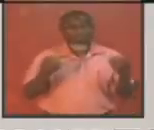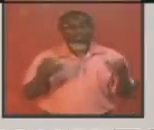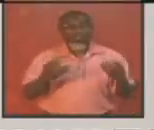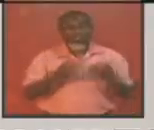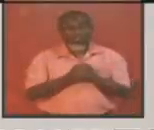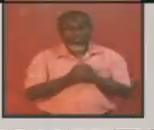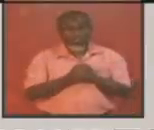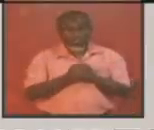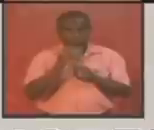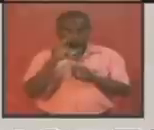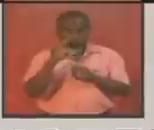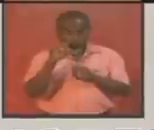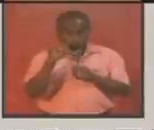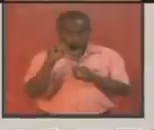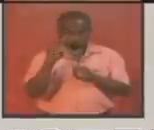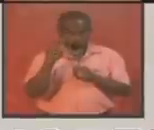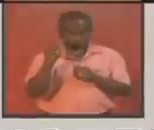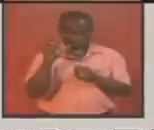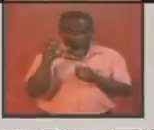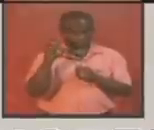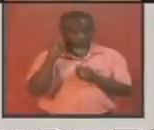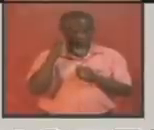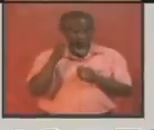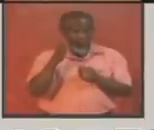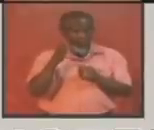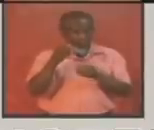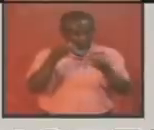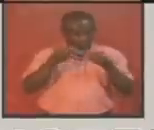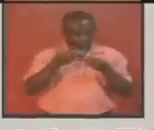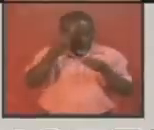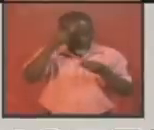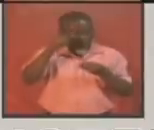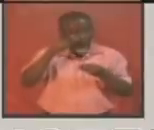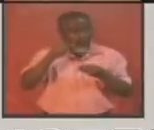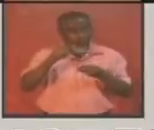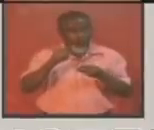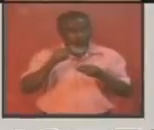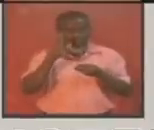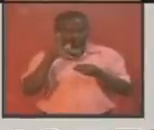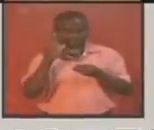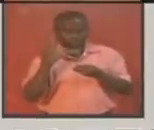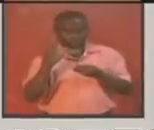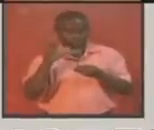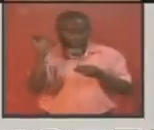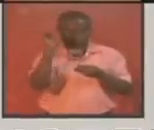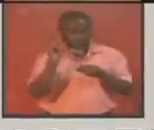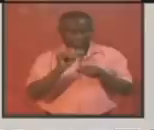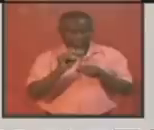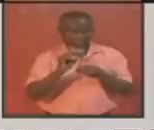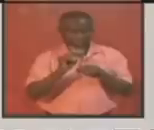is covering 33% of our population overall, which will give us